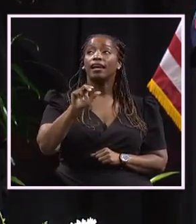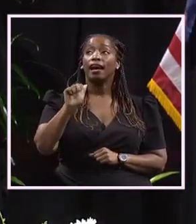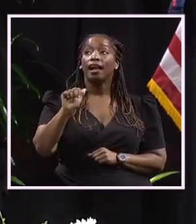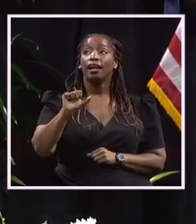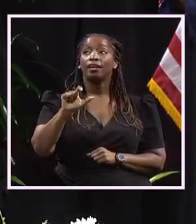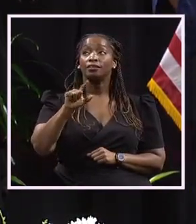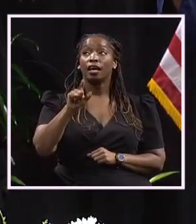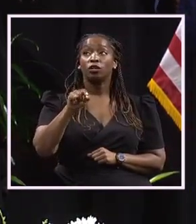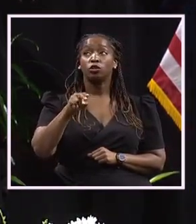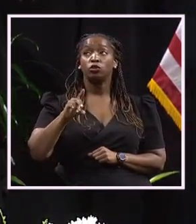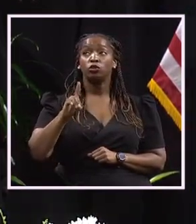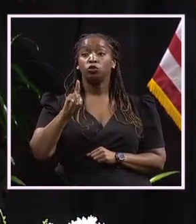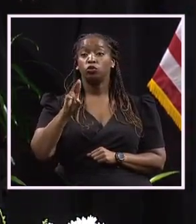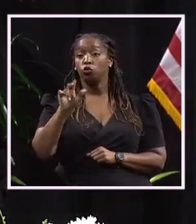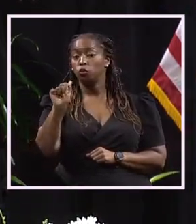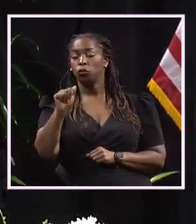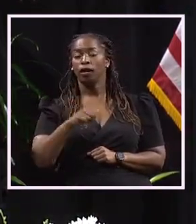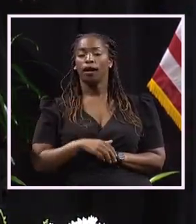Tara Ashley Gray.